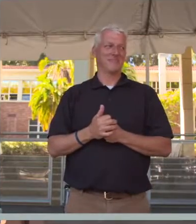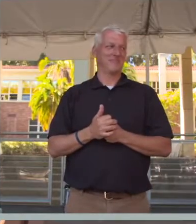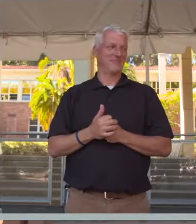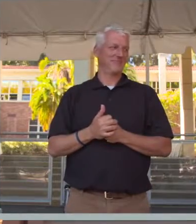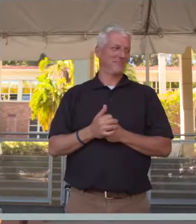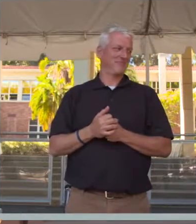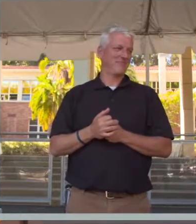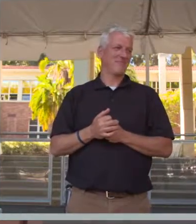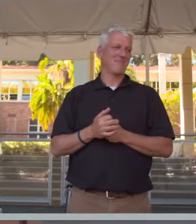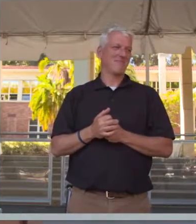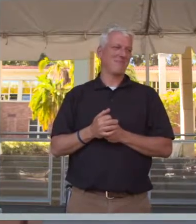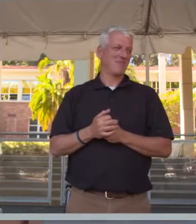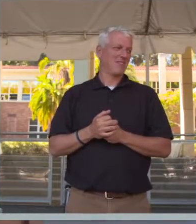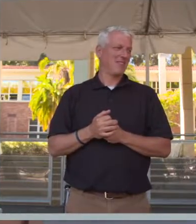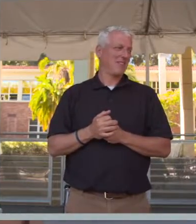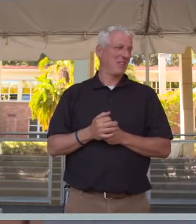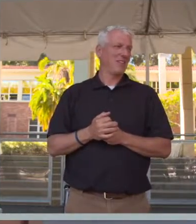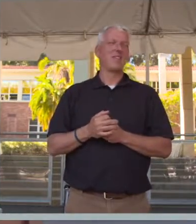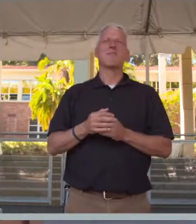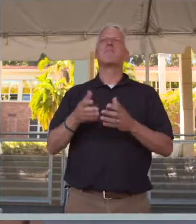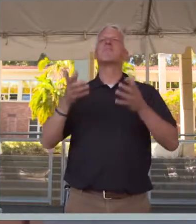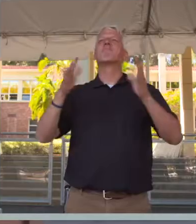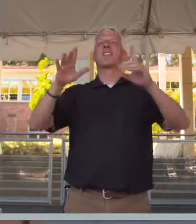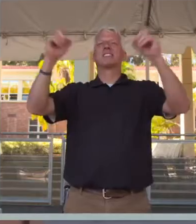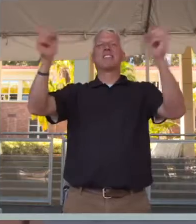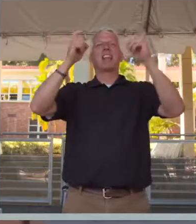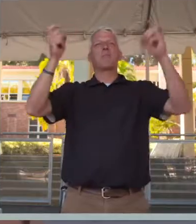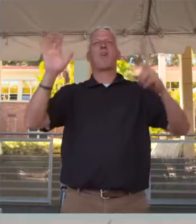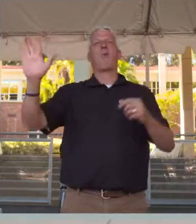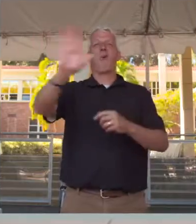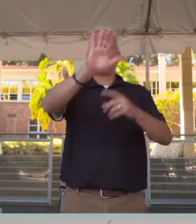May our celebration of your accomplishments commence.